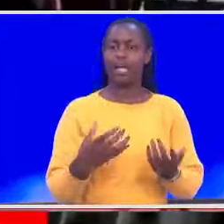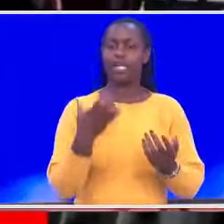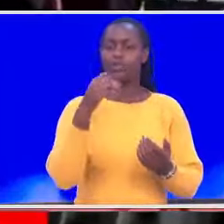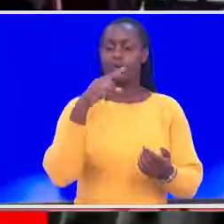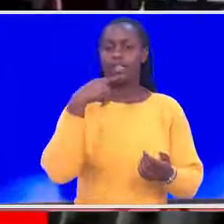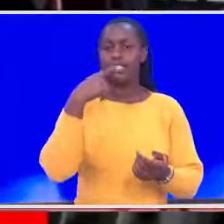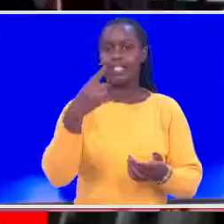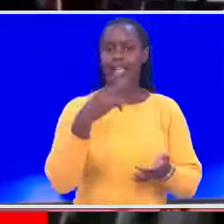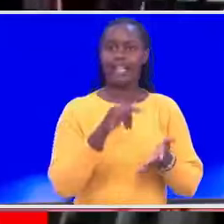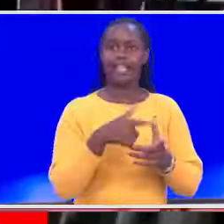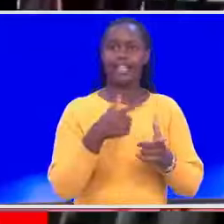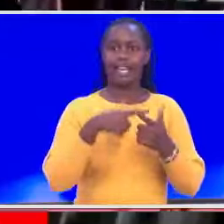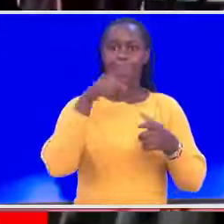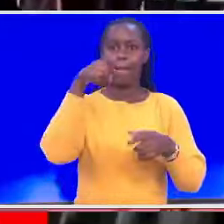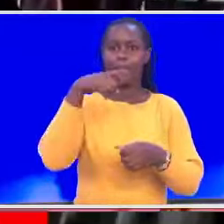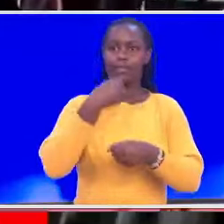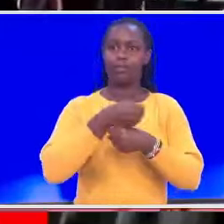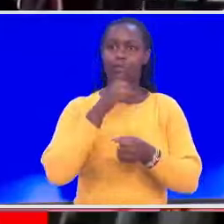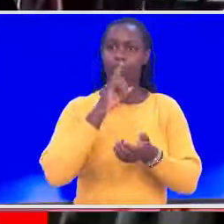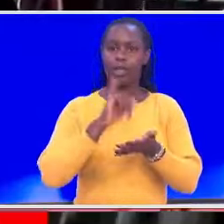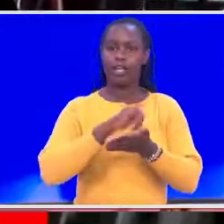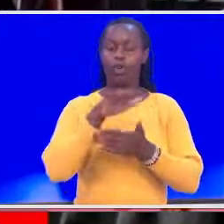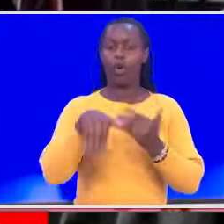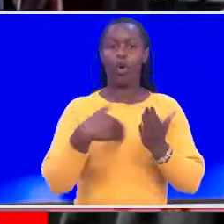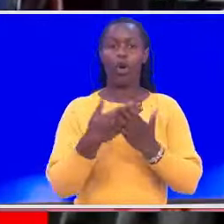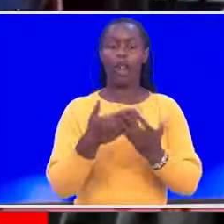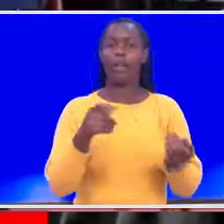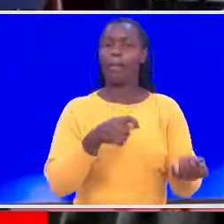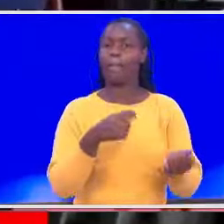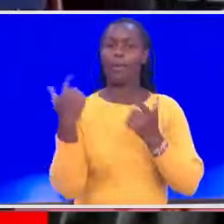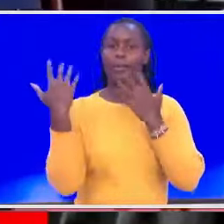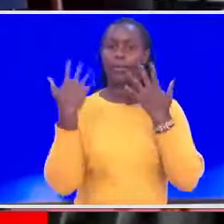lazima ifagiliwe kabisa. Na hivyo ndio itakuwa.